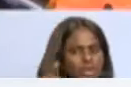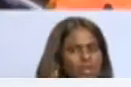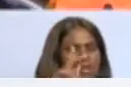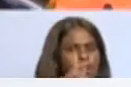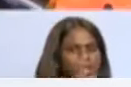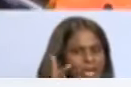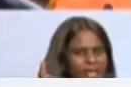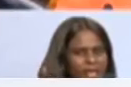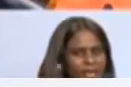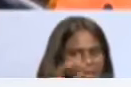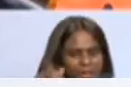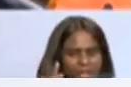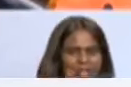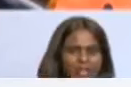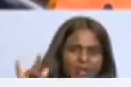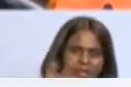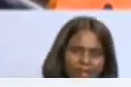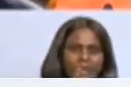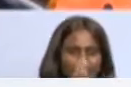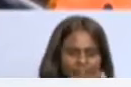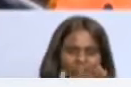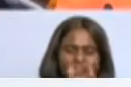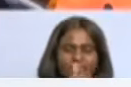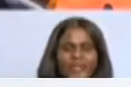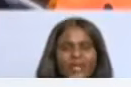Kaunda International Airport.